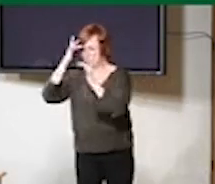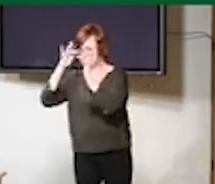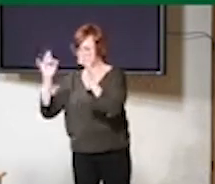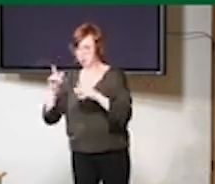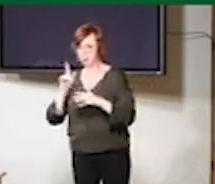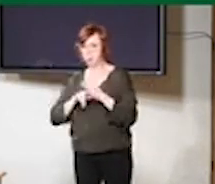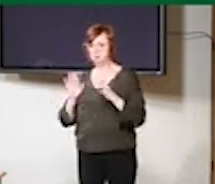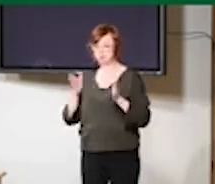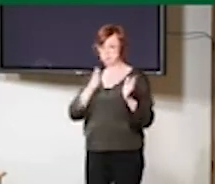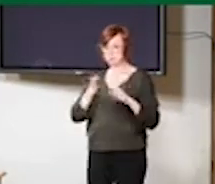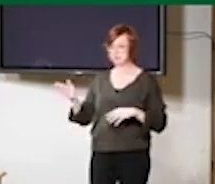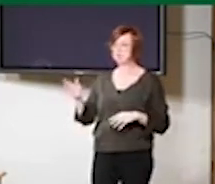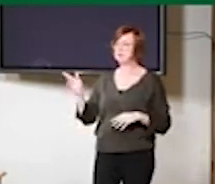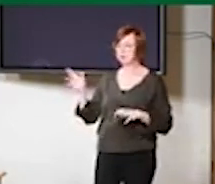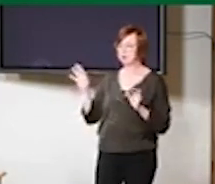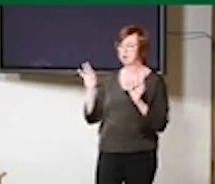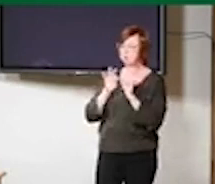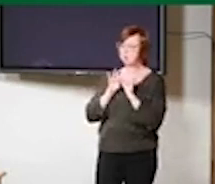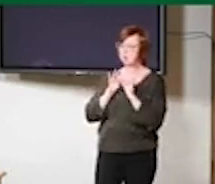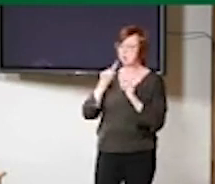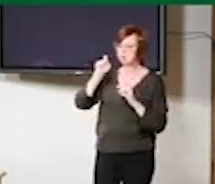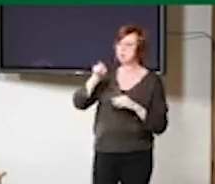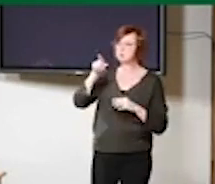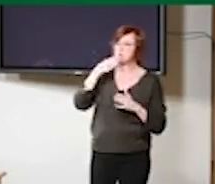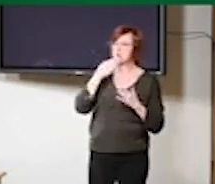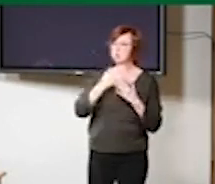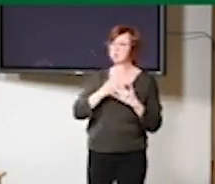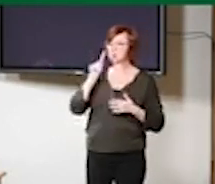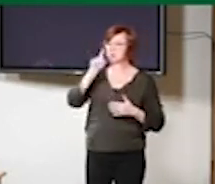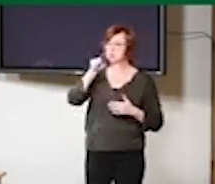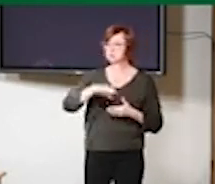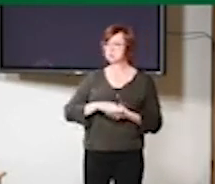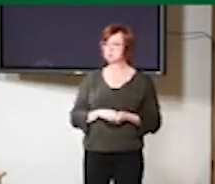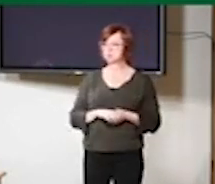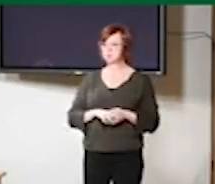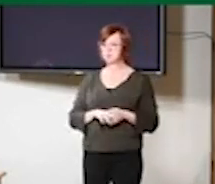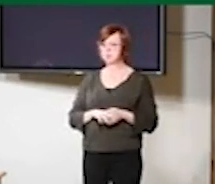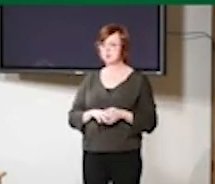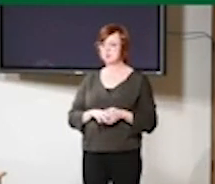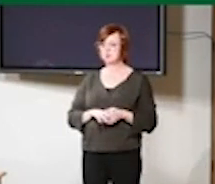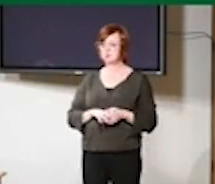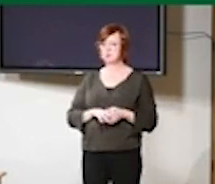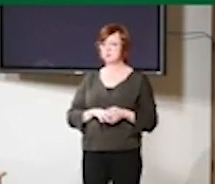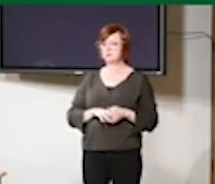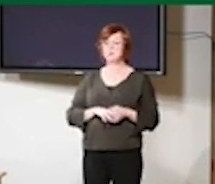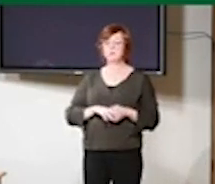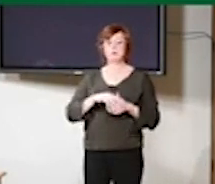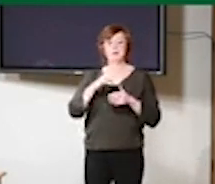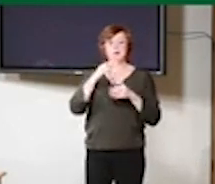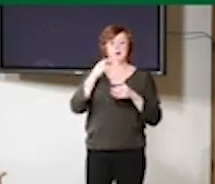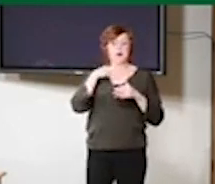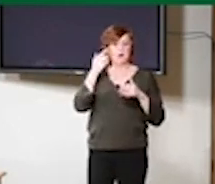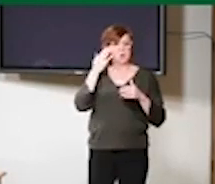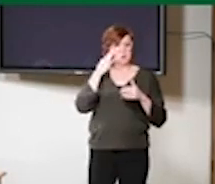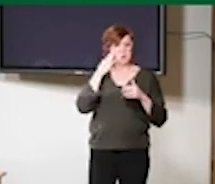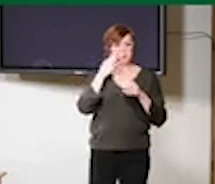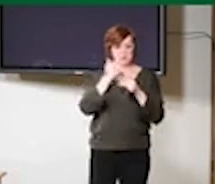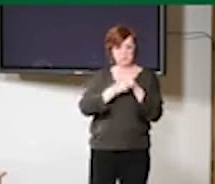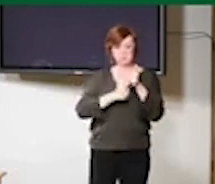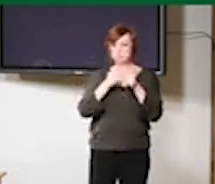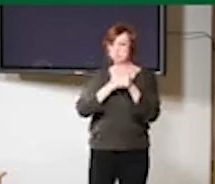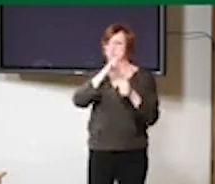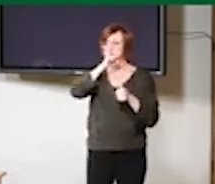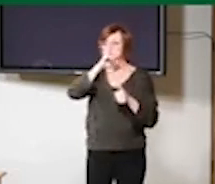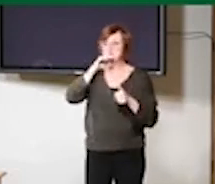I already know that all long-term care homes have looked at directives by the residents and their families,